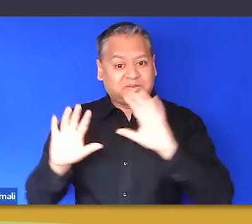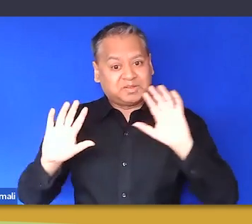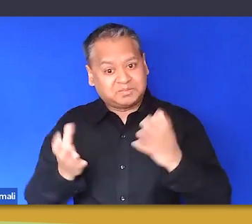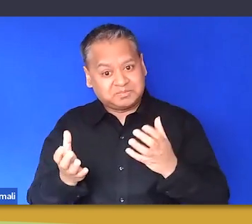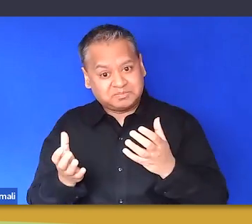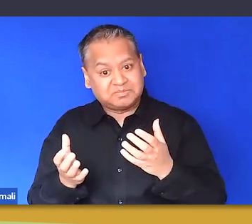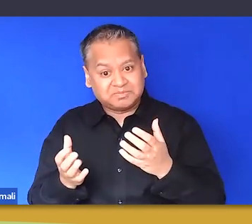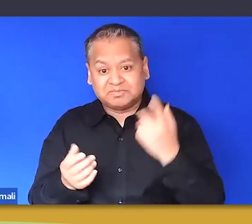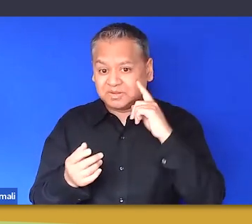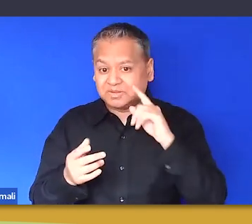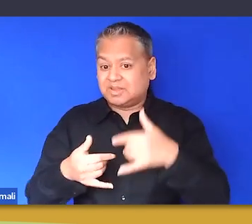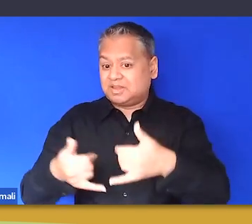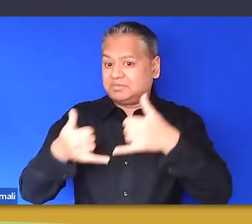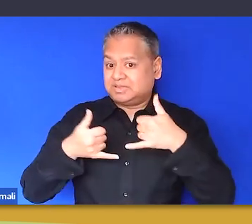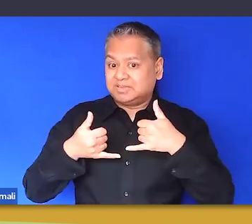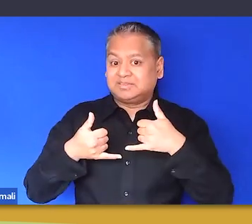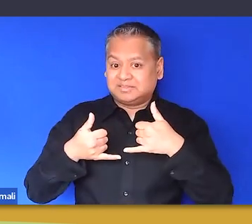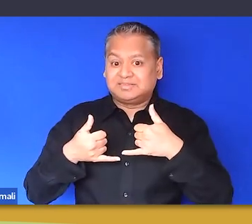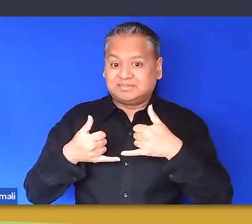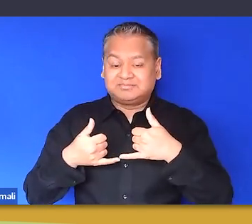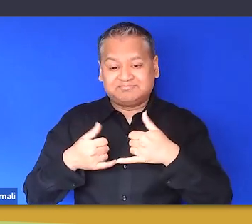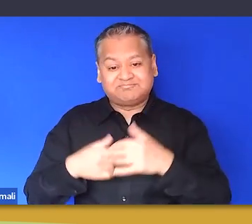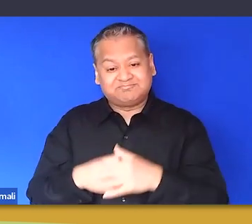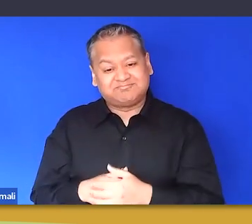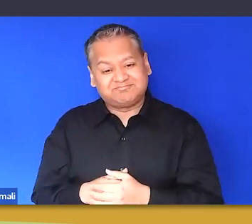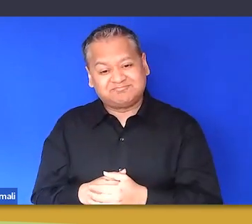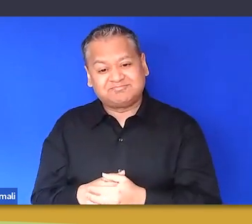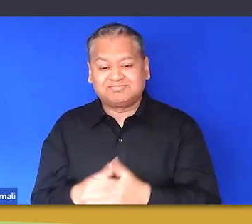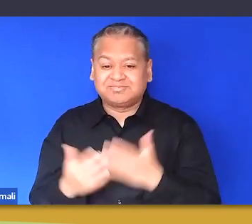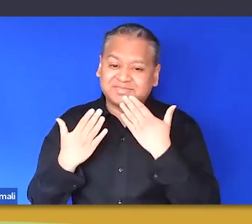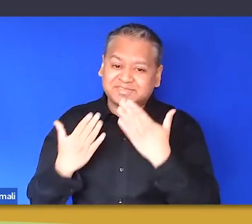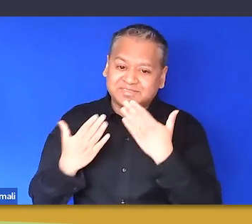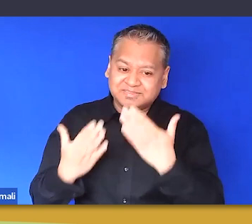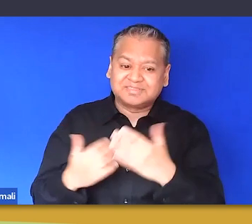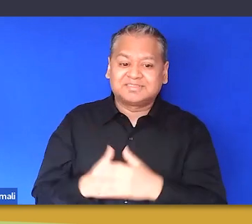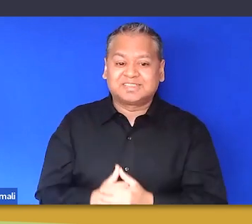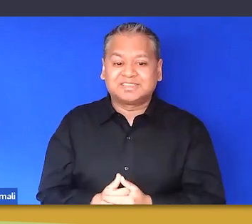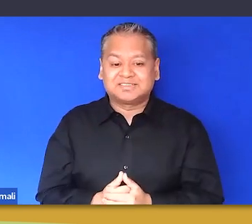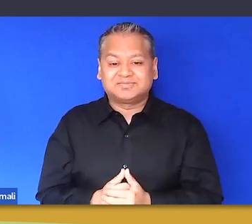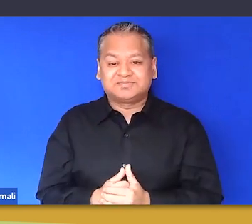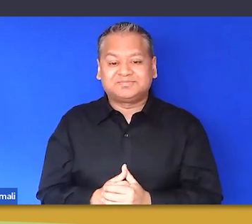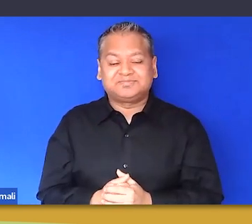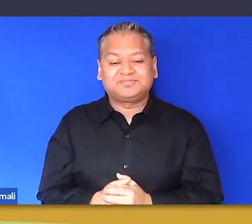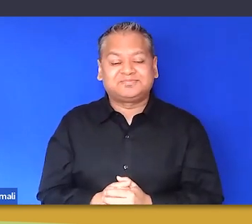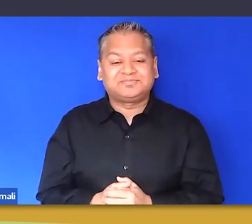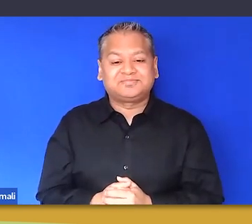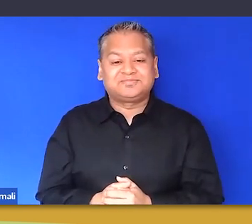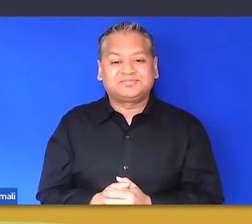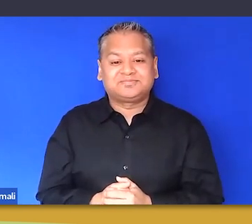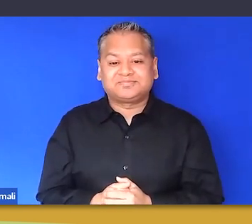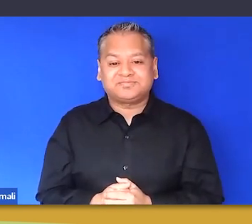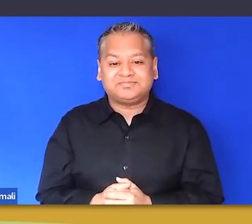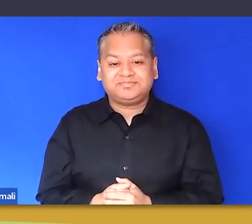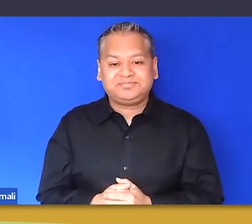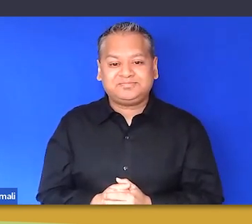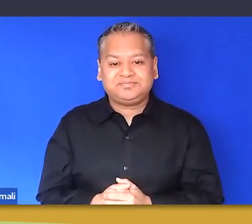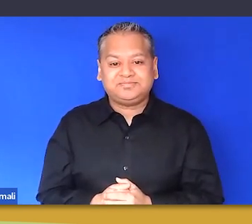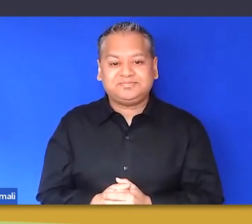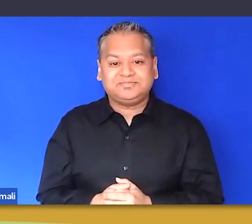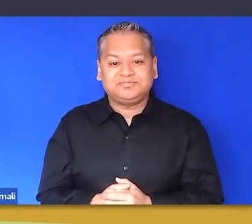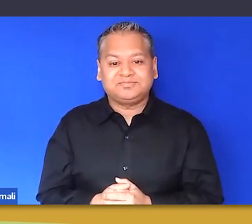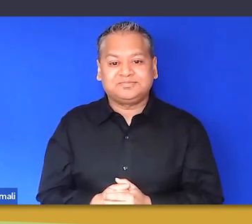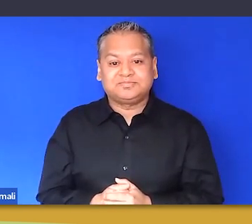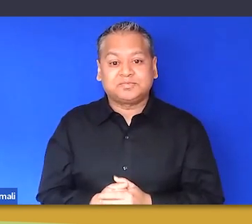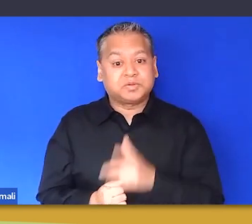BC Multiculturalism and Anti-Racism Award in the category of interracial, intercultural trust. I would